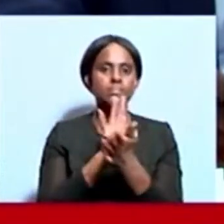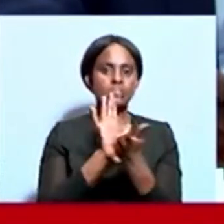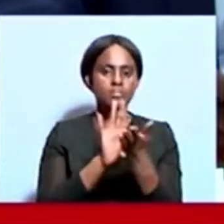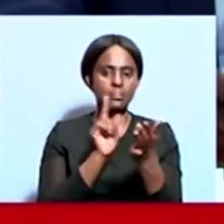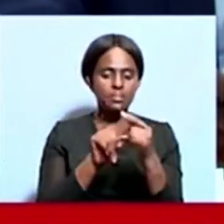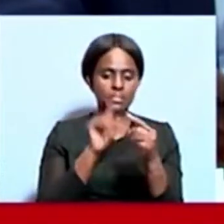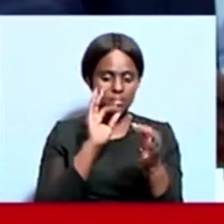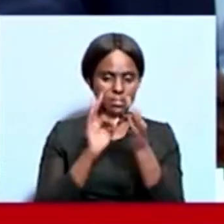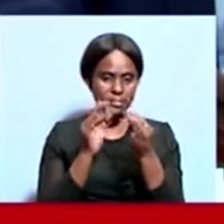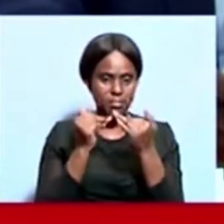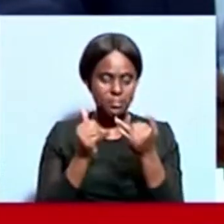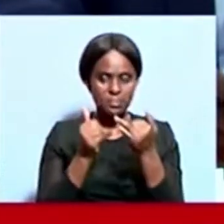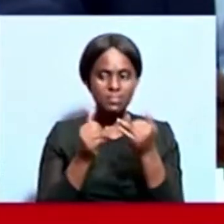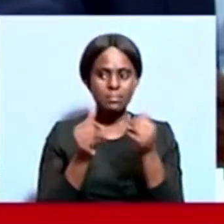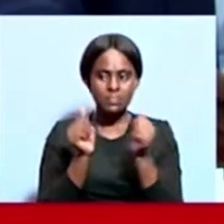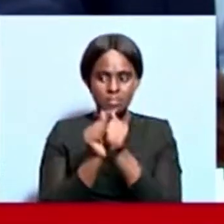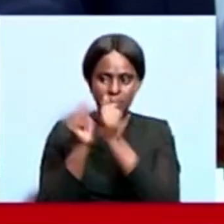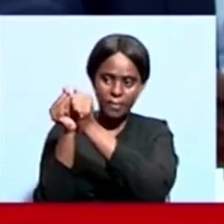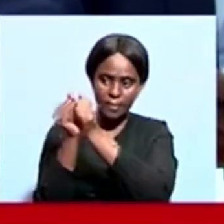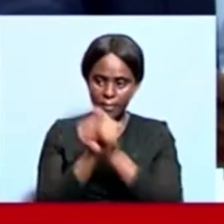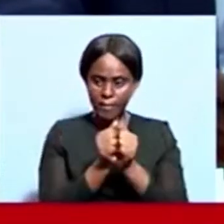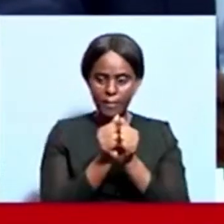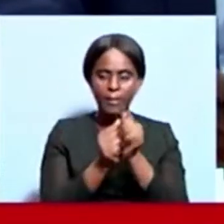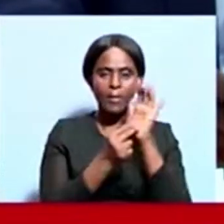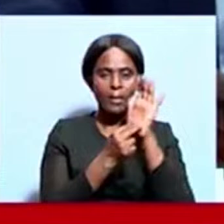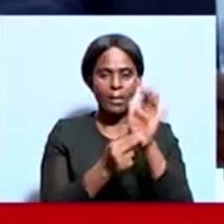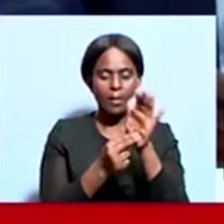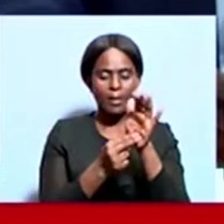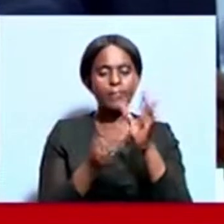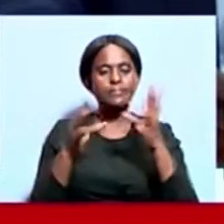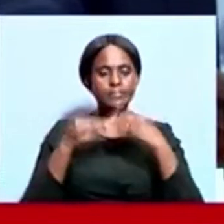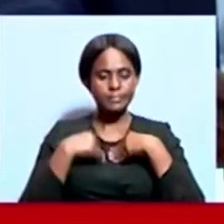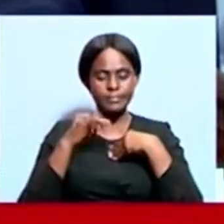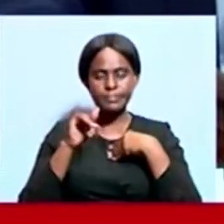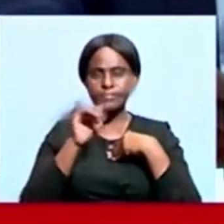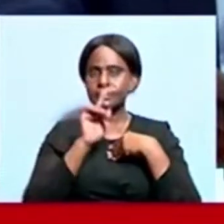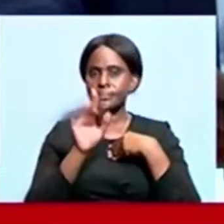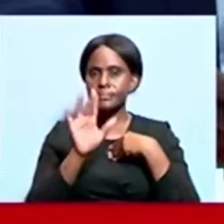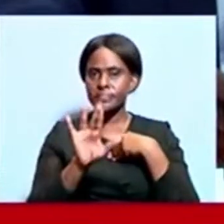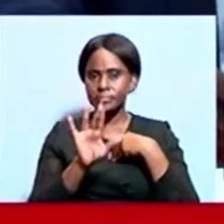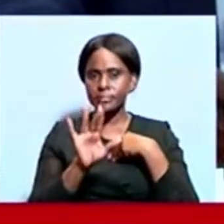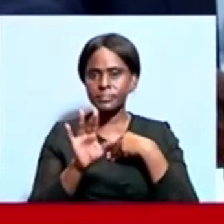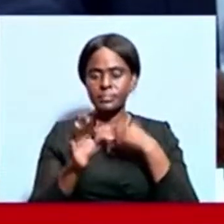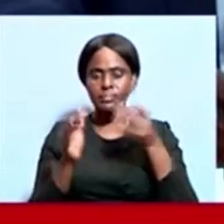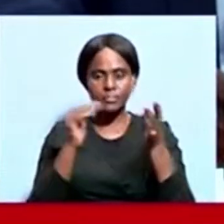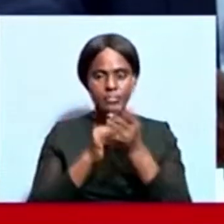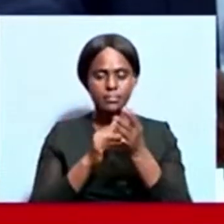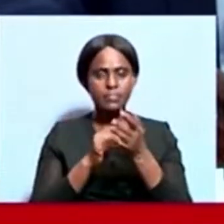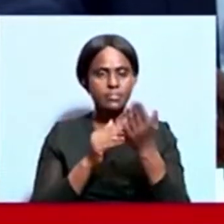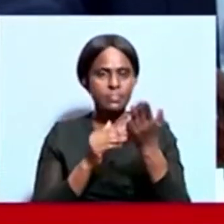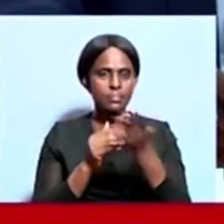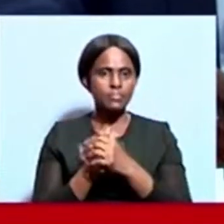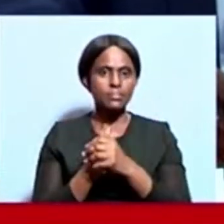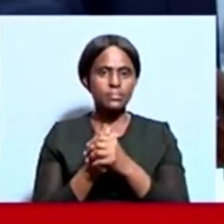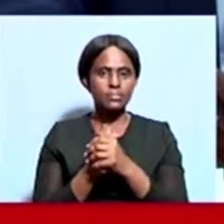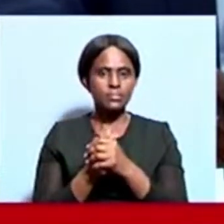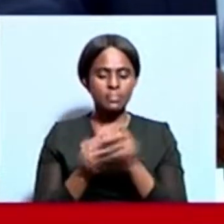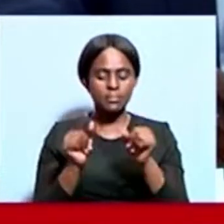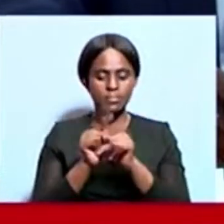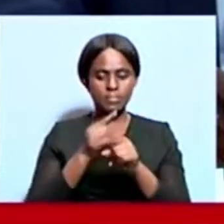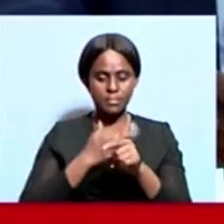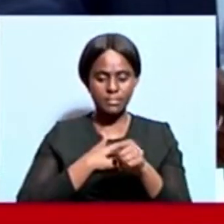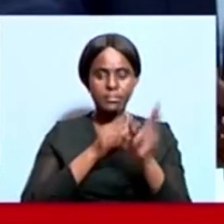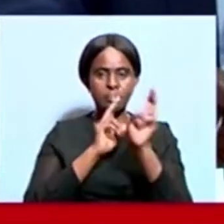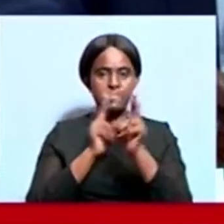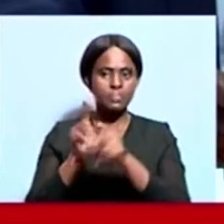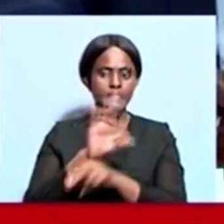But if they come with them when they appear, they are still acceptable. I think that is my